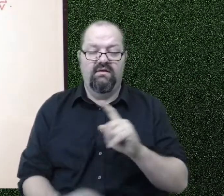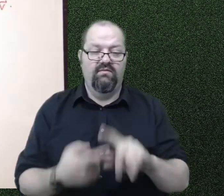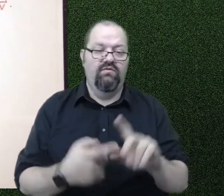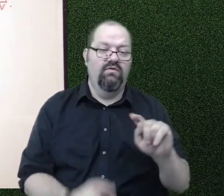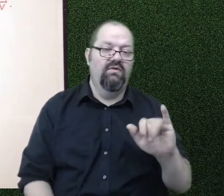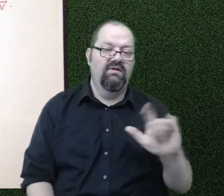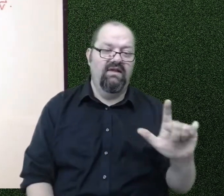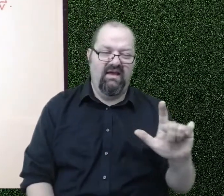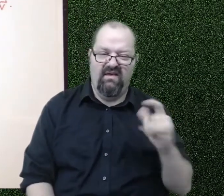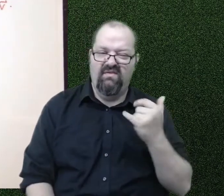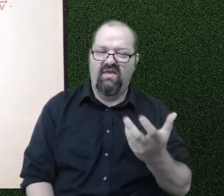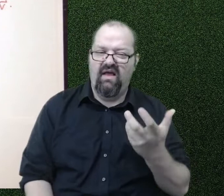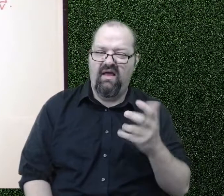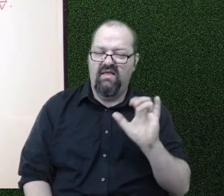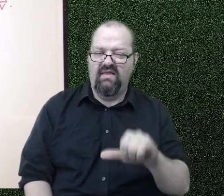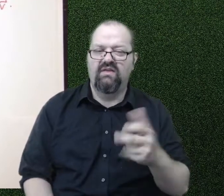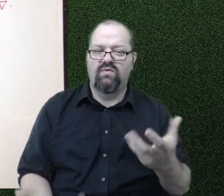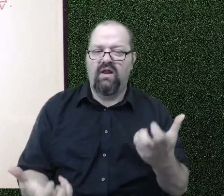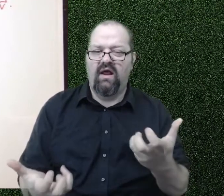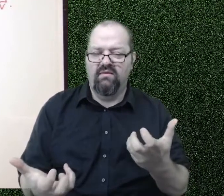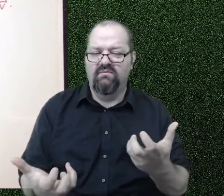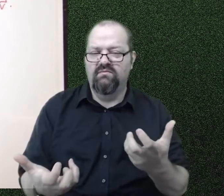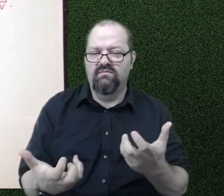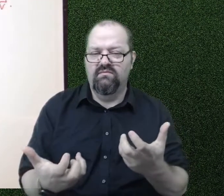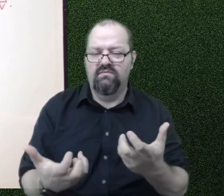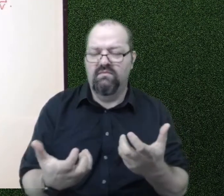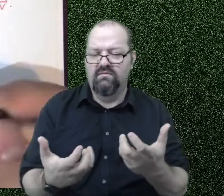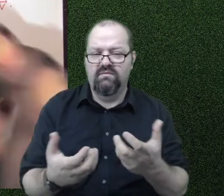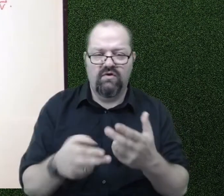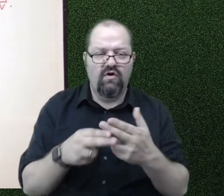second. Now draw u over here.